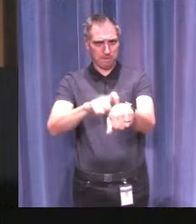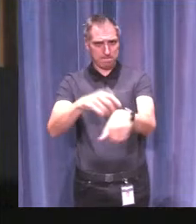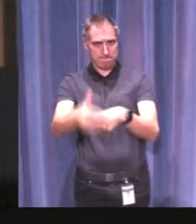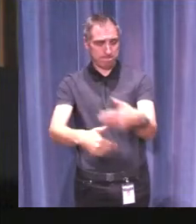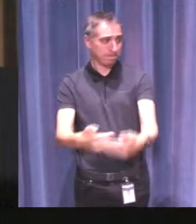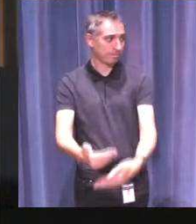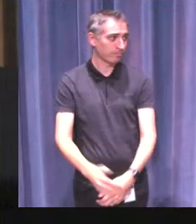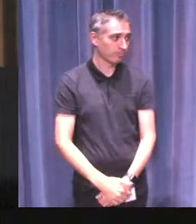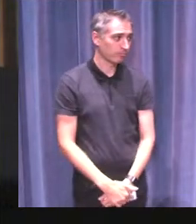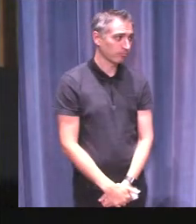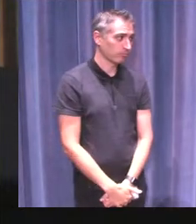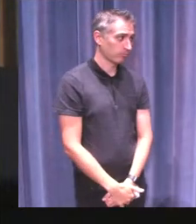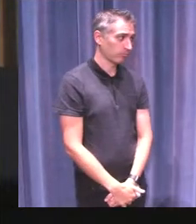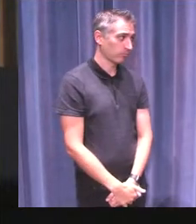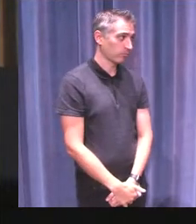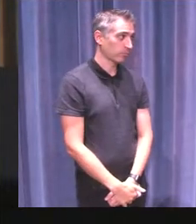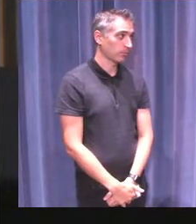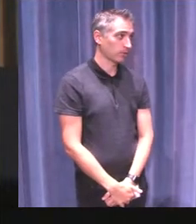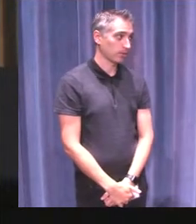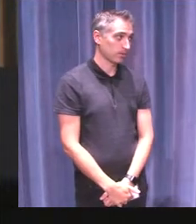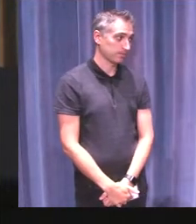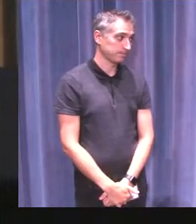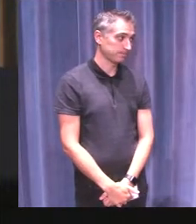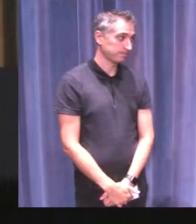I'm sorry, I can't hear you.